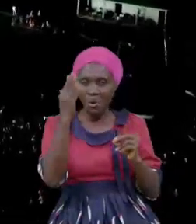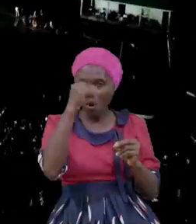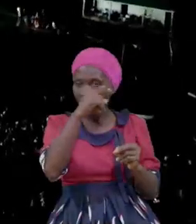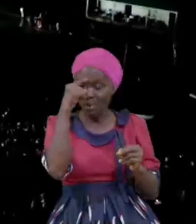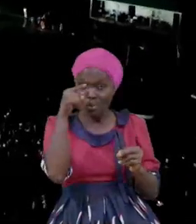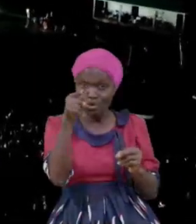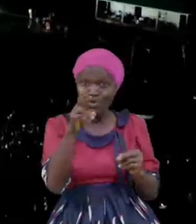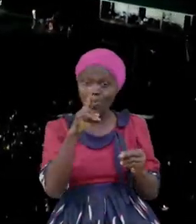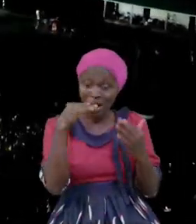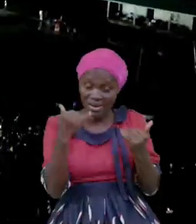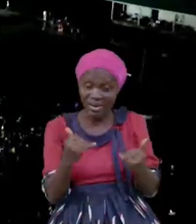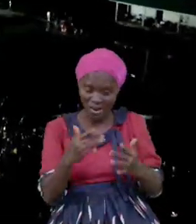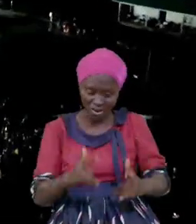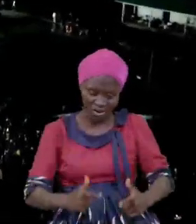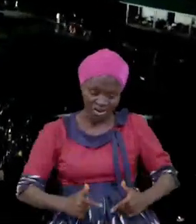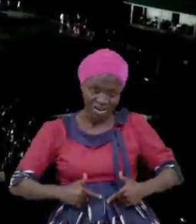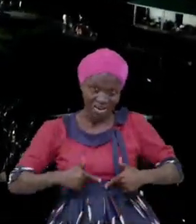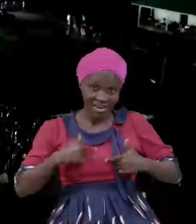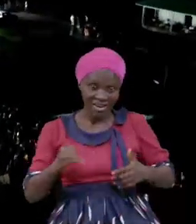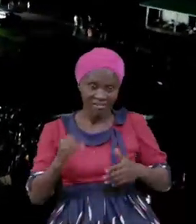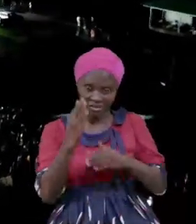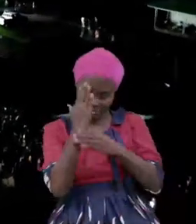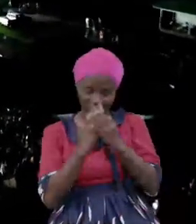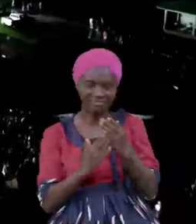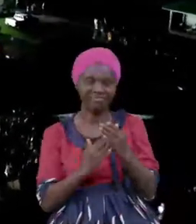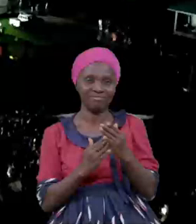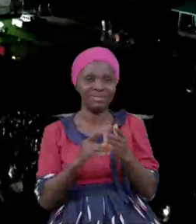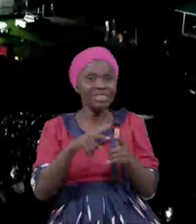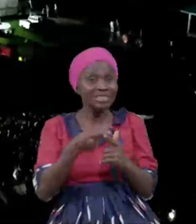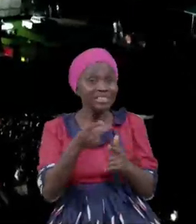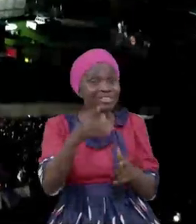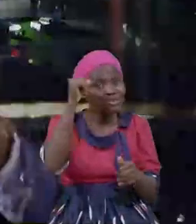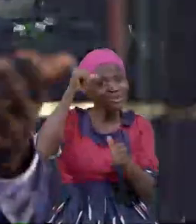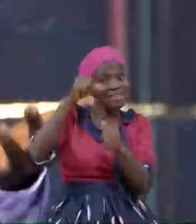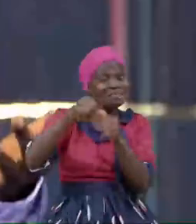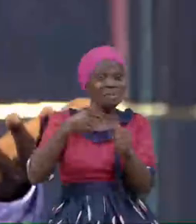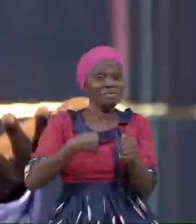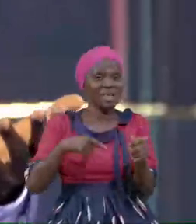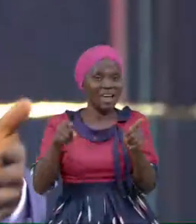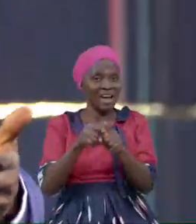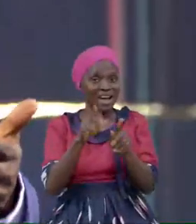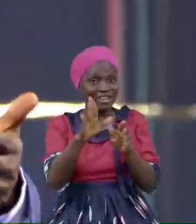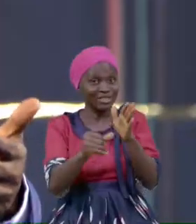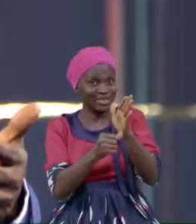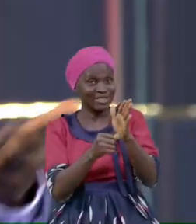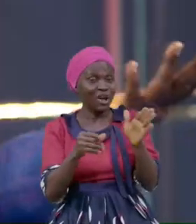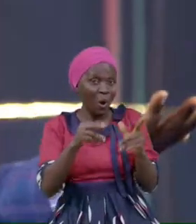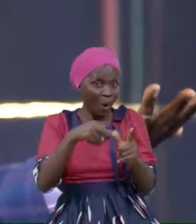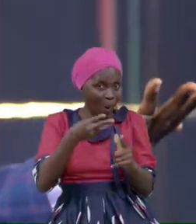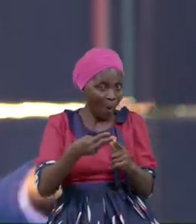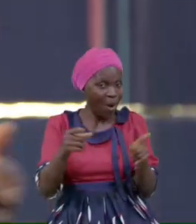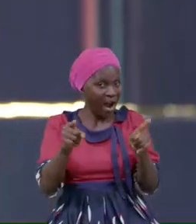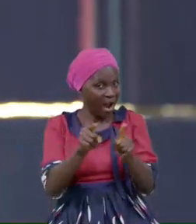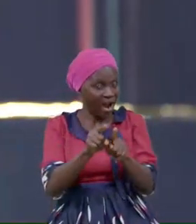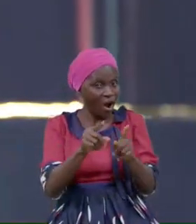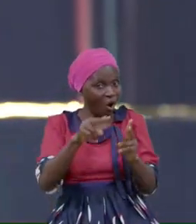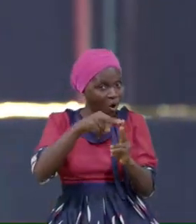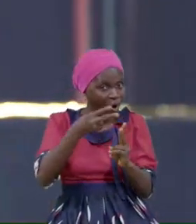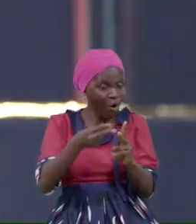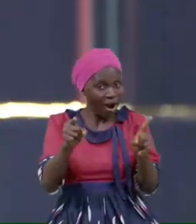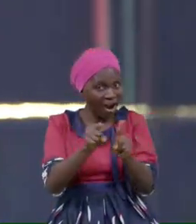you remember me as your, you know, your senior brother, or as your daddy, as your, you know, as your father in